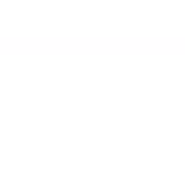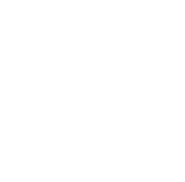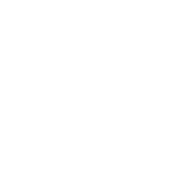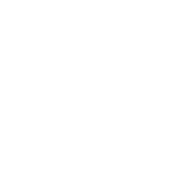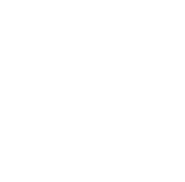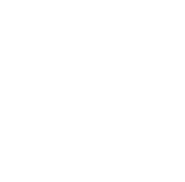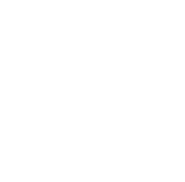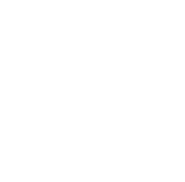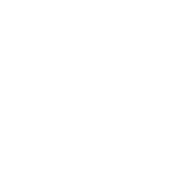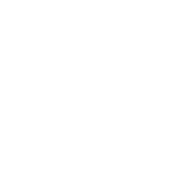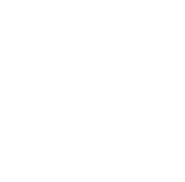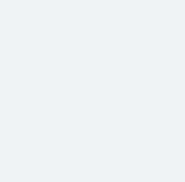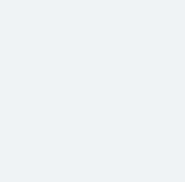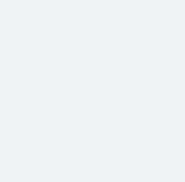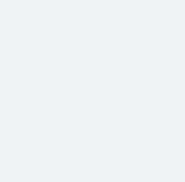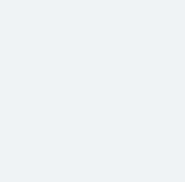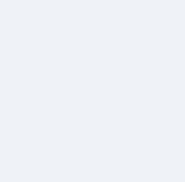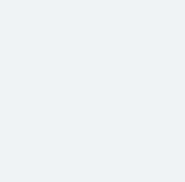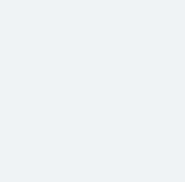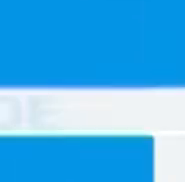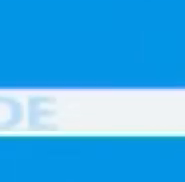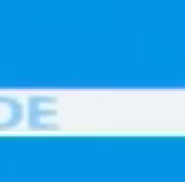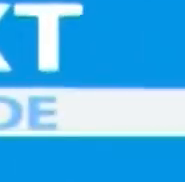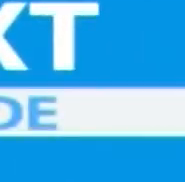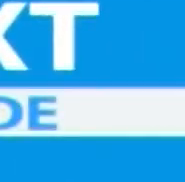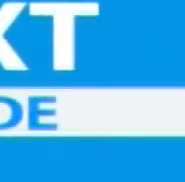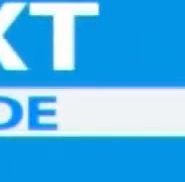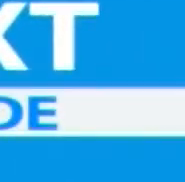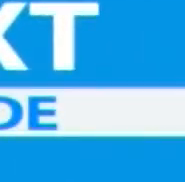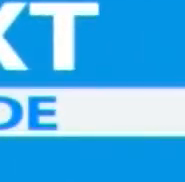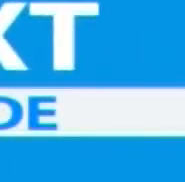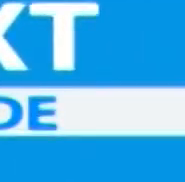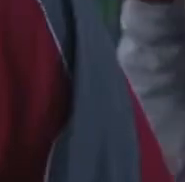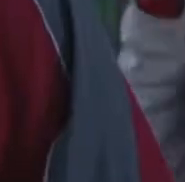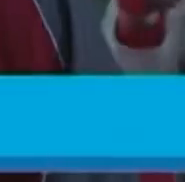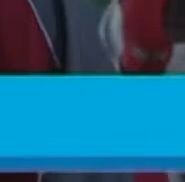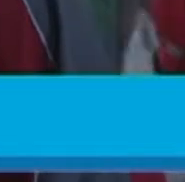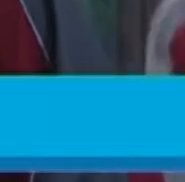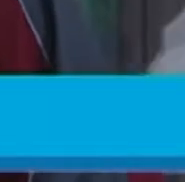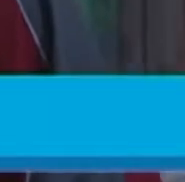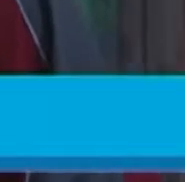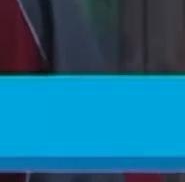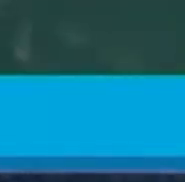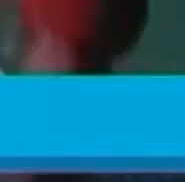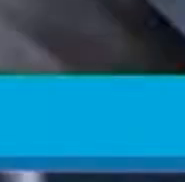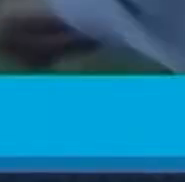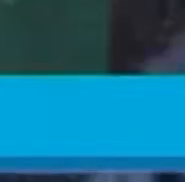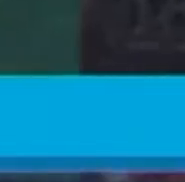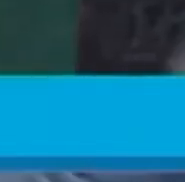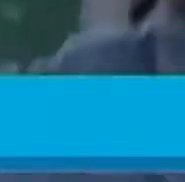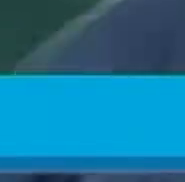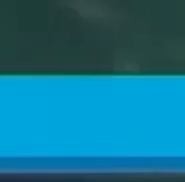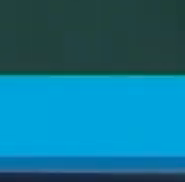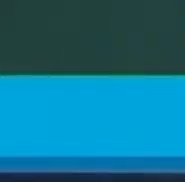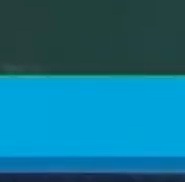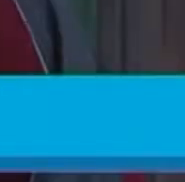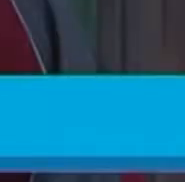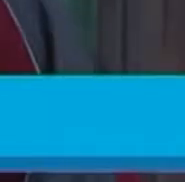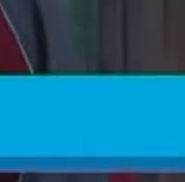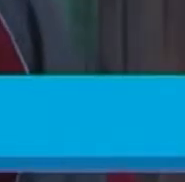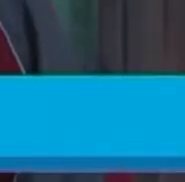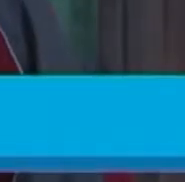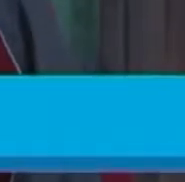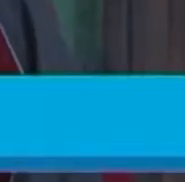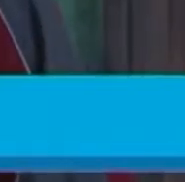joys. On the next episode of Corner. Nini niyo nafanya? Machamp